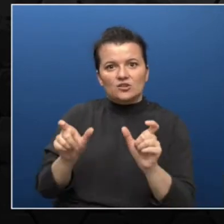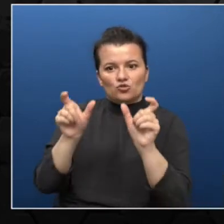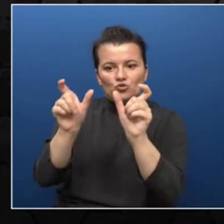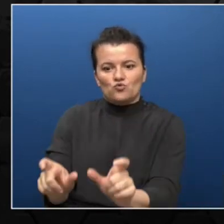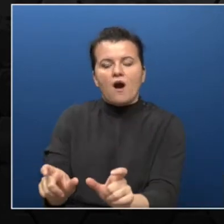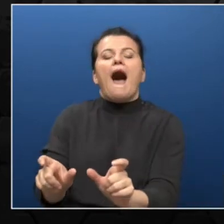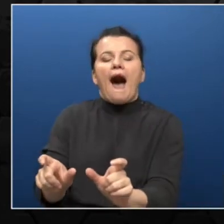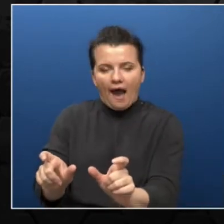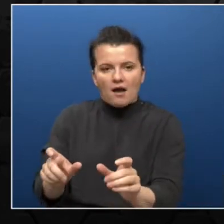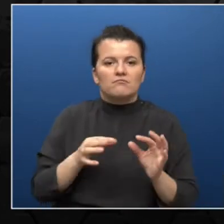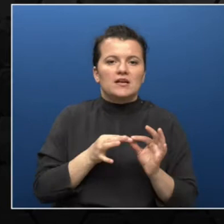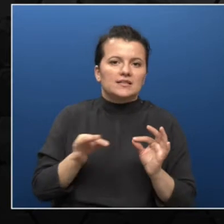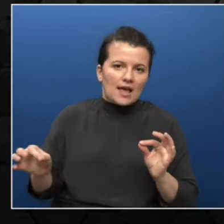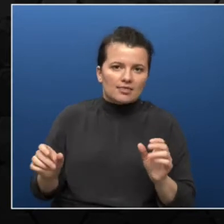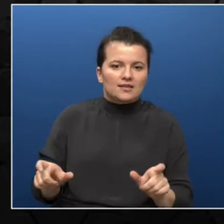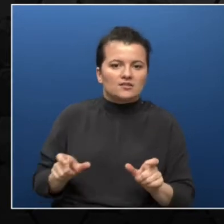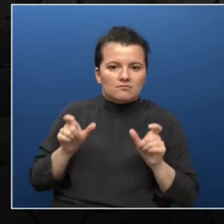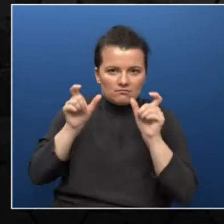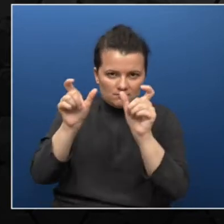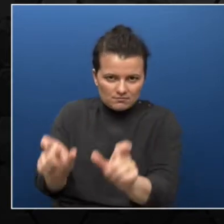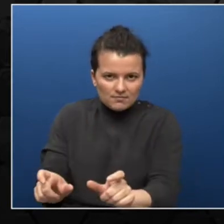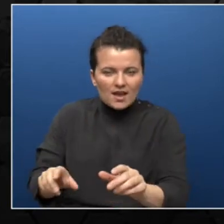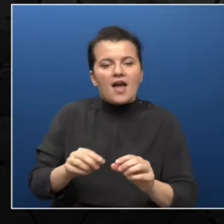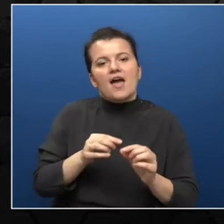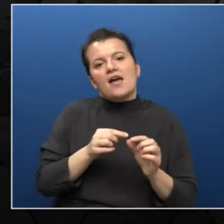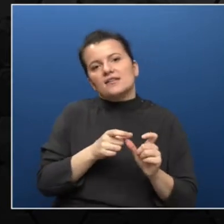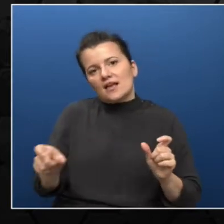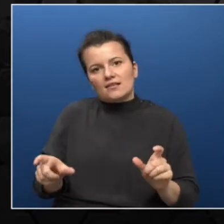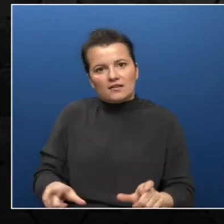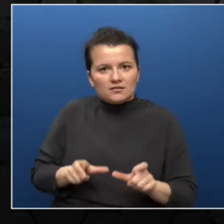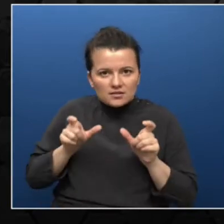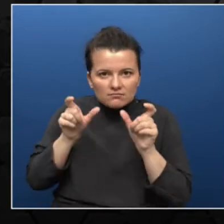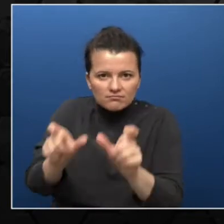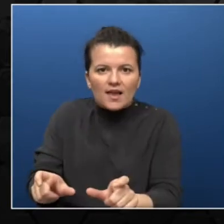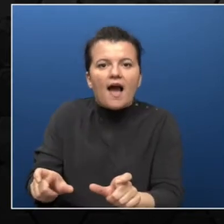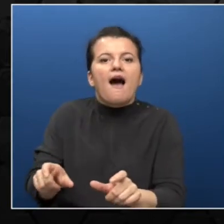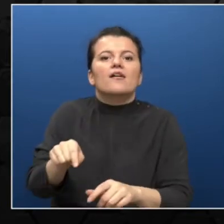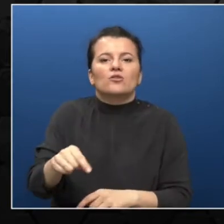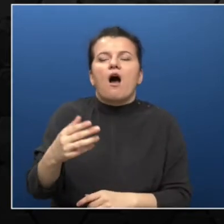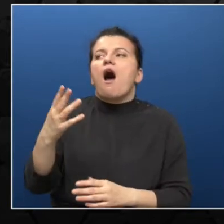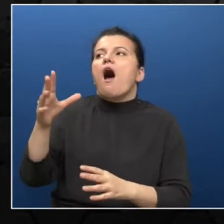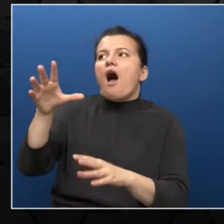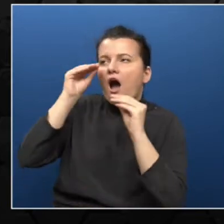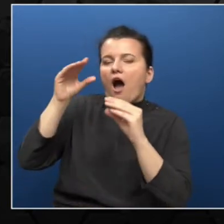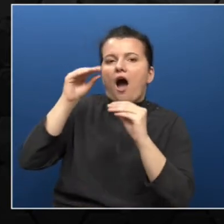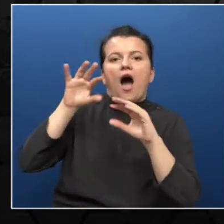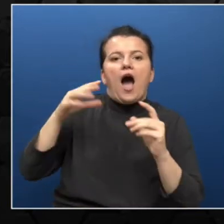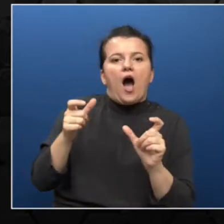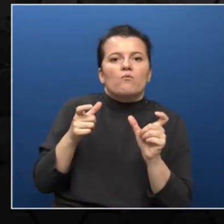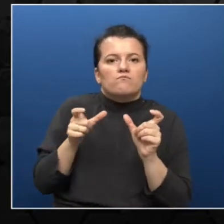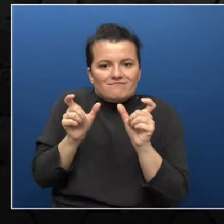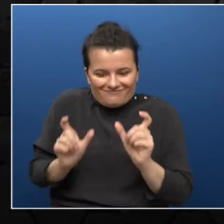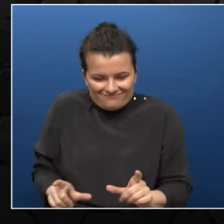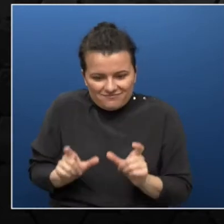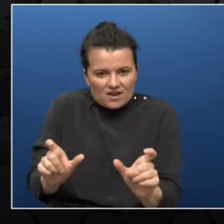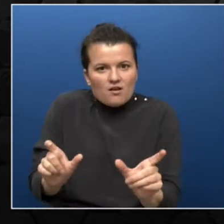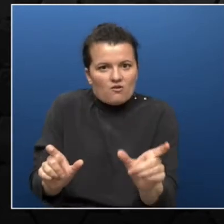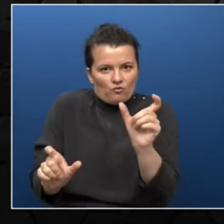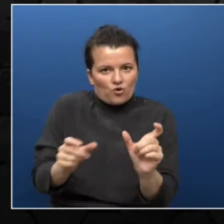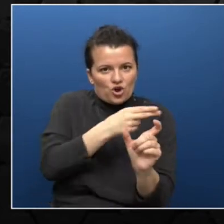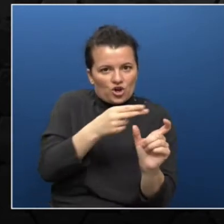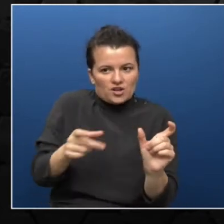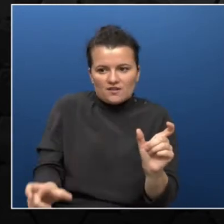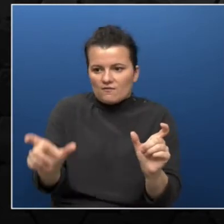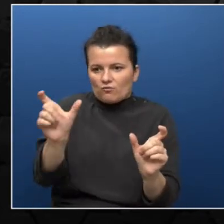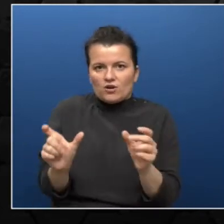the data if it is in the stop words or not, and if it is in the stop words, we remove the data, and